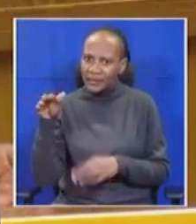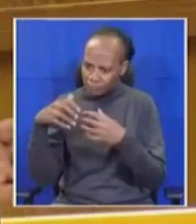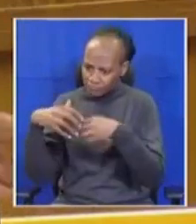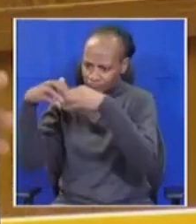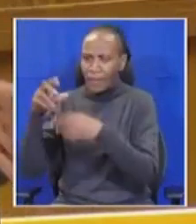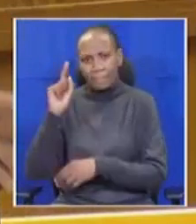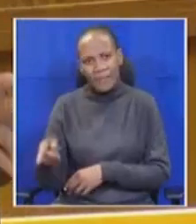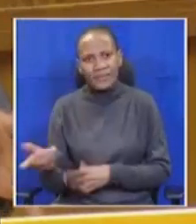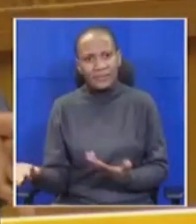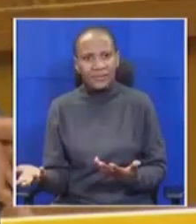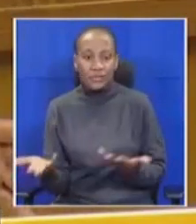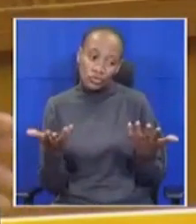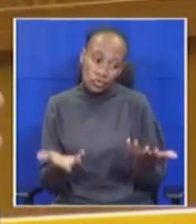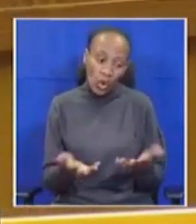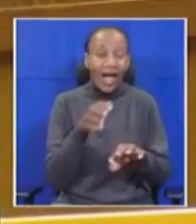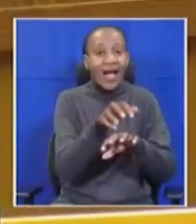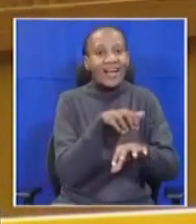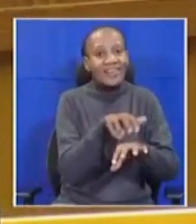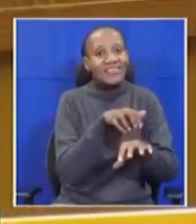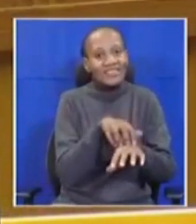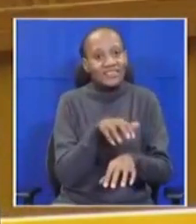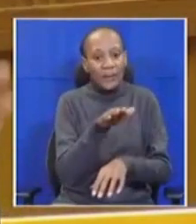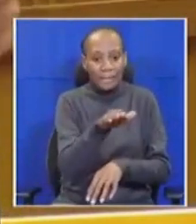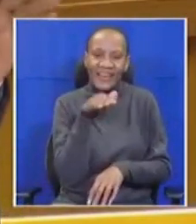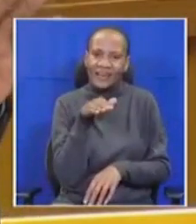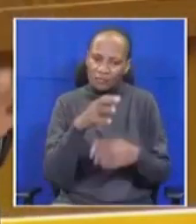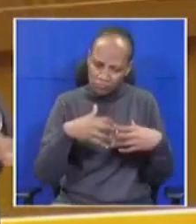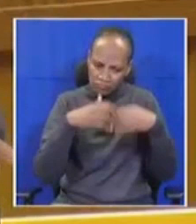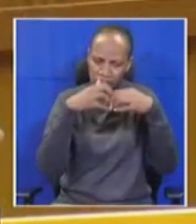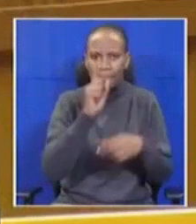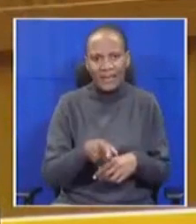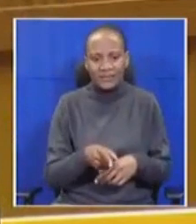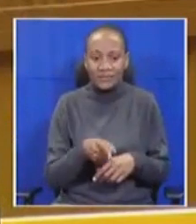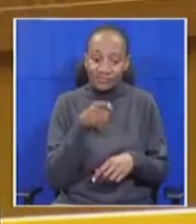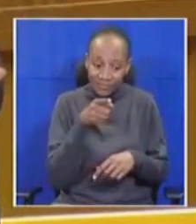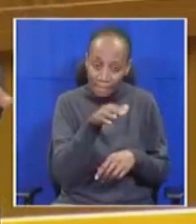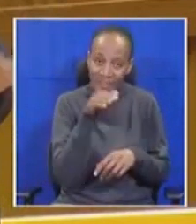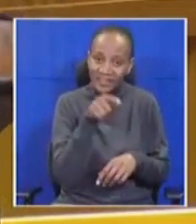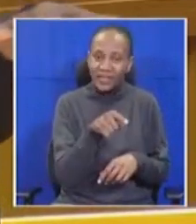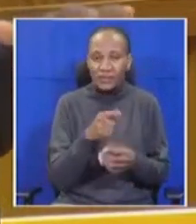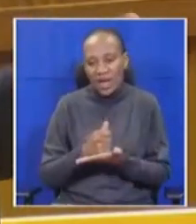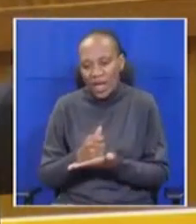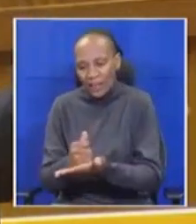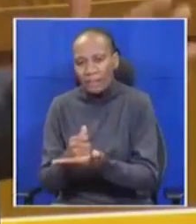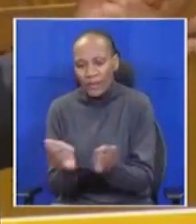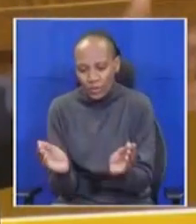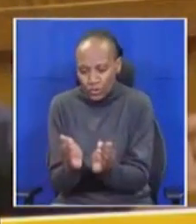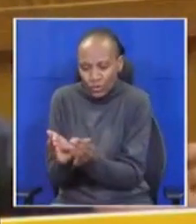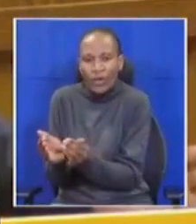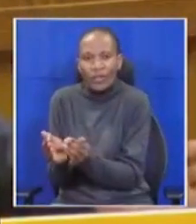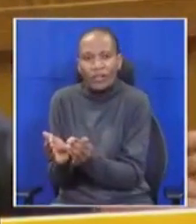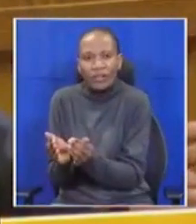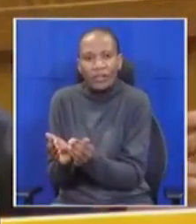for an agri-bank that will be focused on financing your small, emerging,